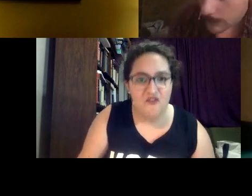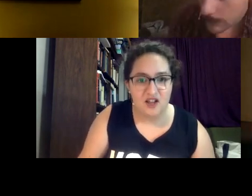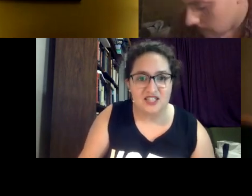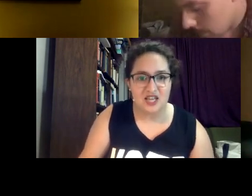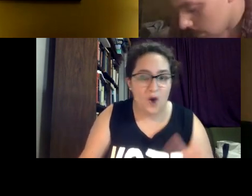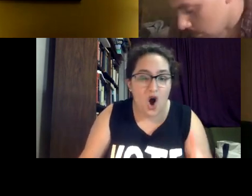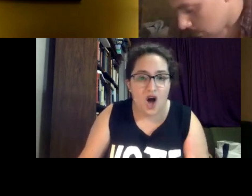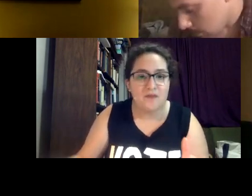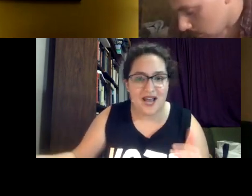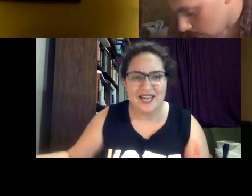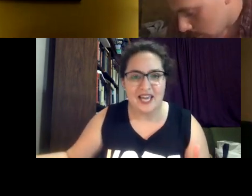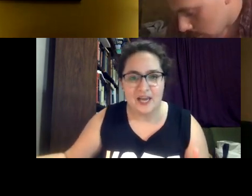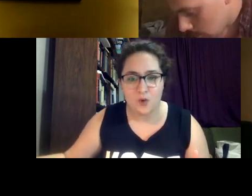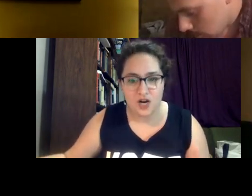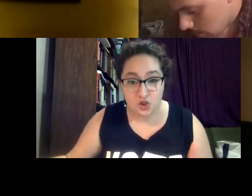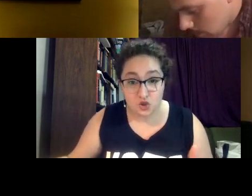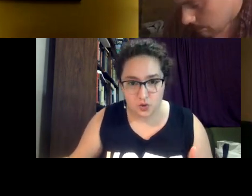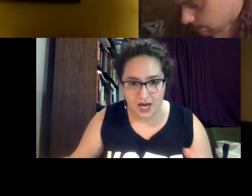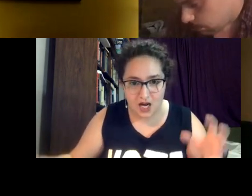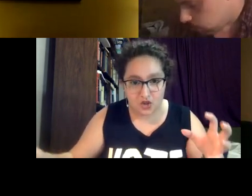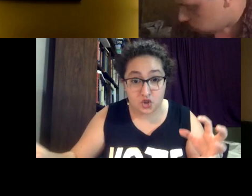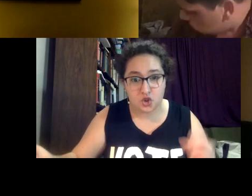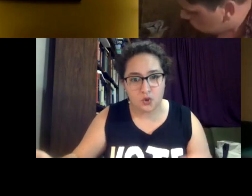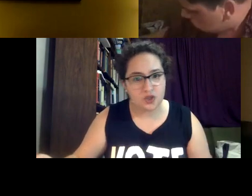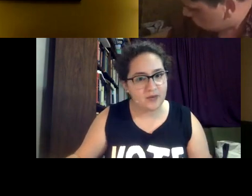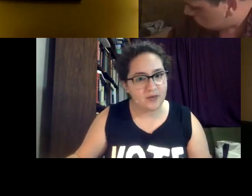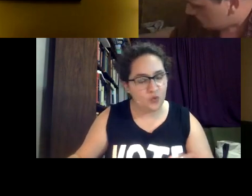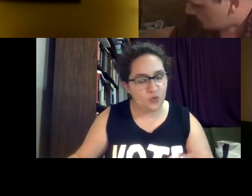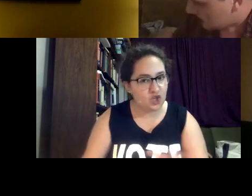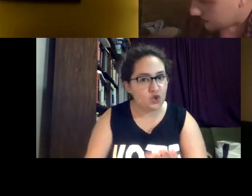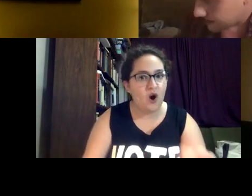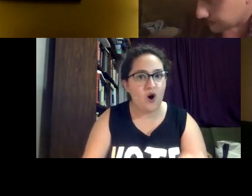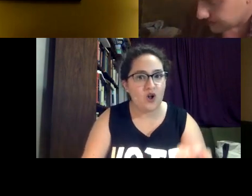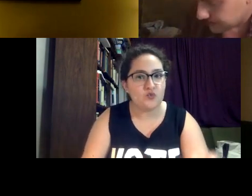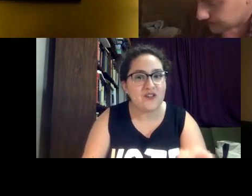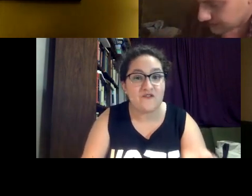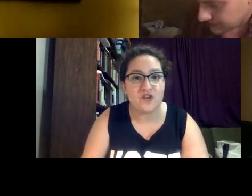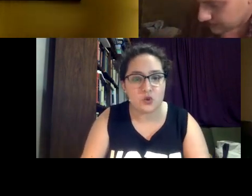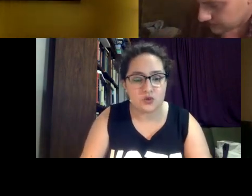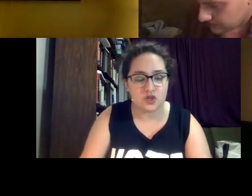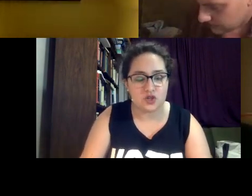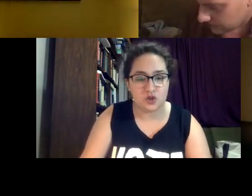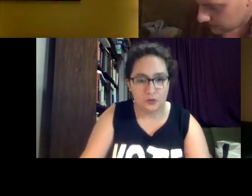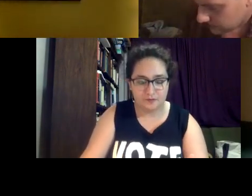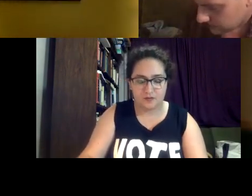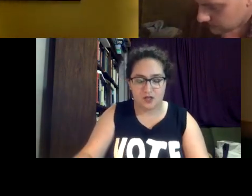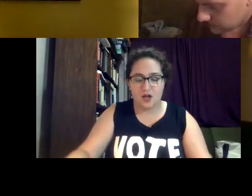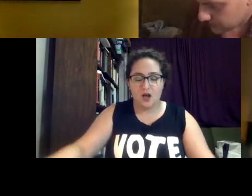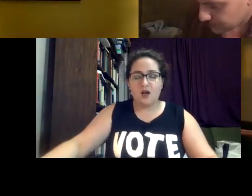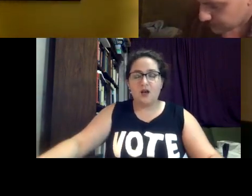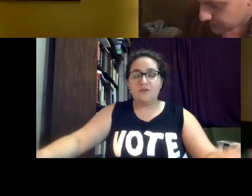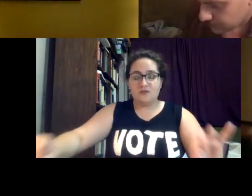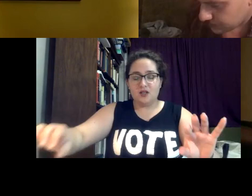I fall asleep on my keyboard doing the social media work you all refuse to.